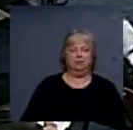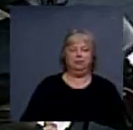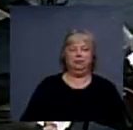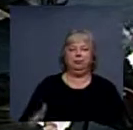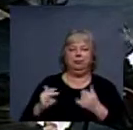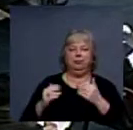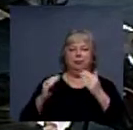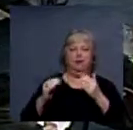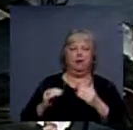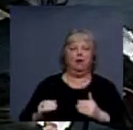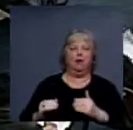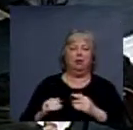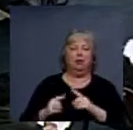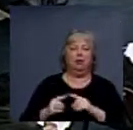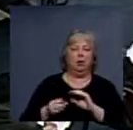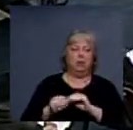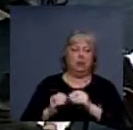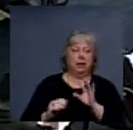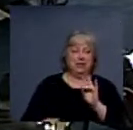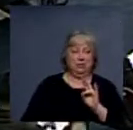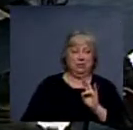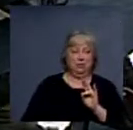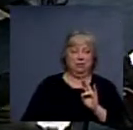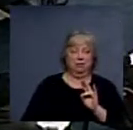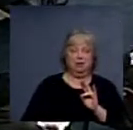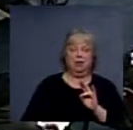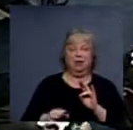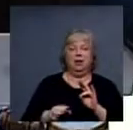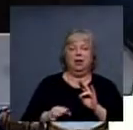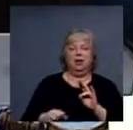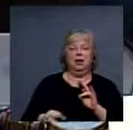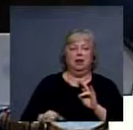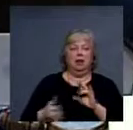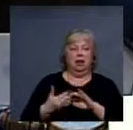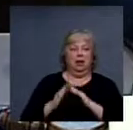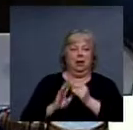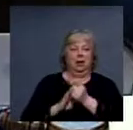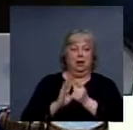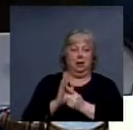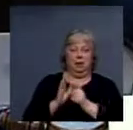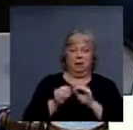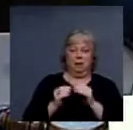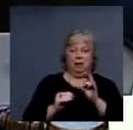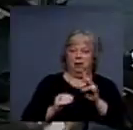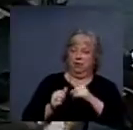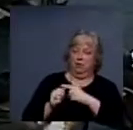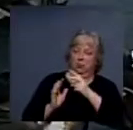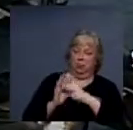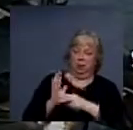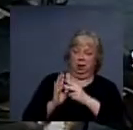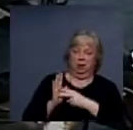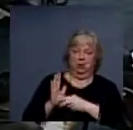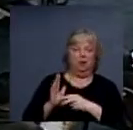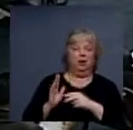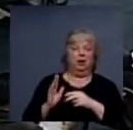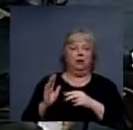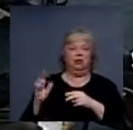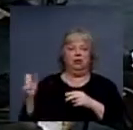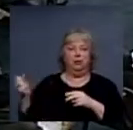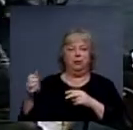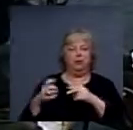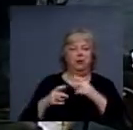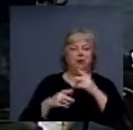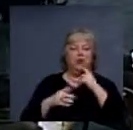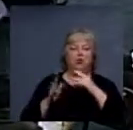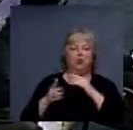can now move on to item 7. Ordinance number 7. Madam Clerk, if you would, first reading, please. An ordinance to approve a